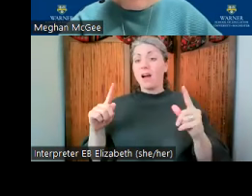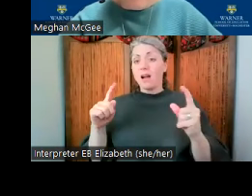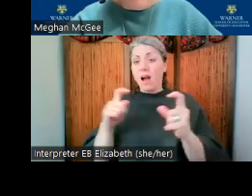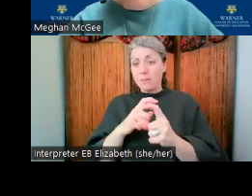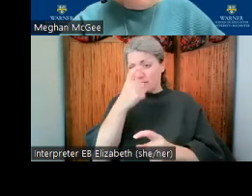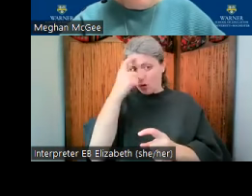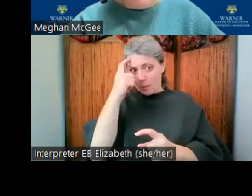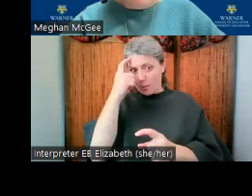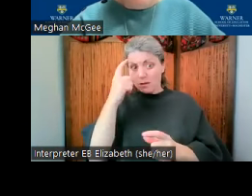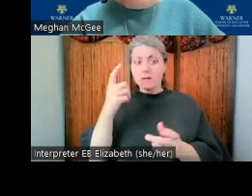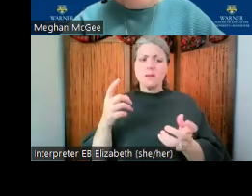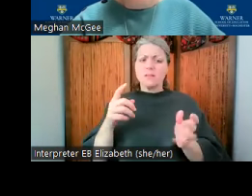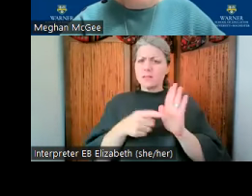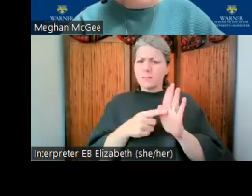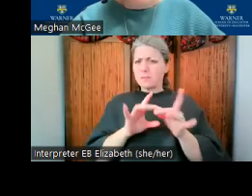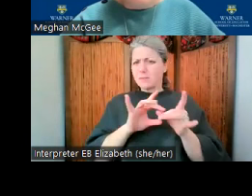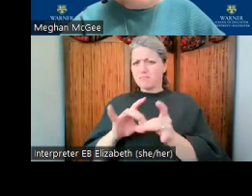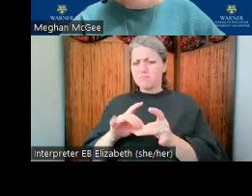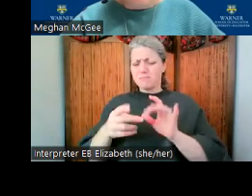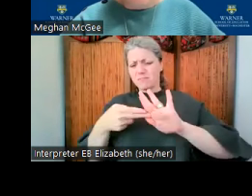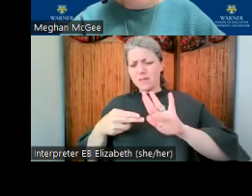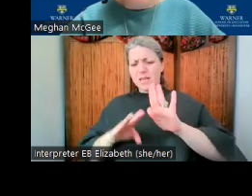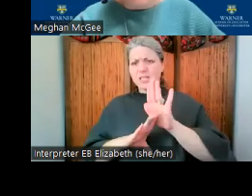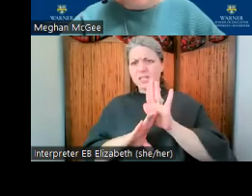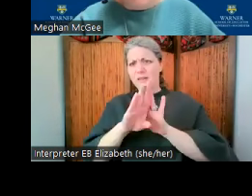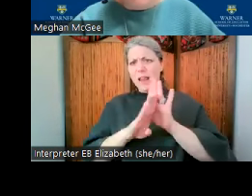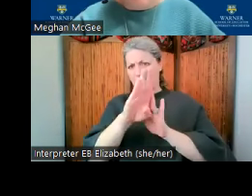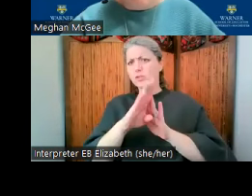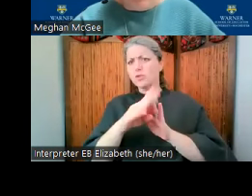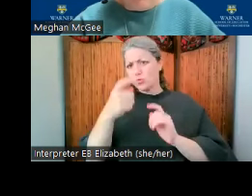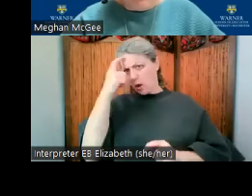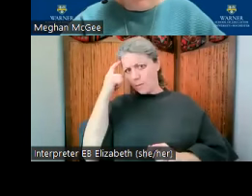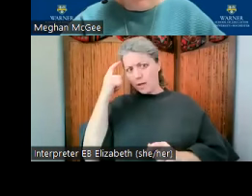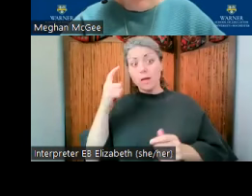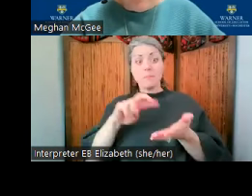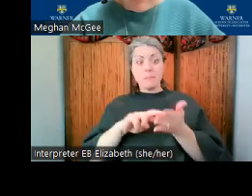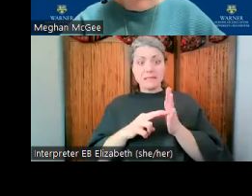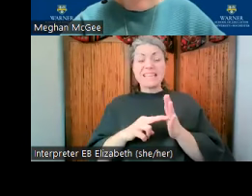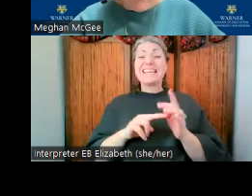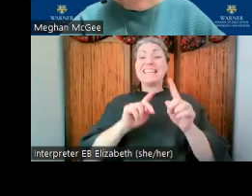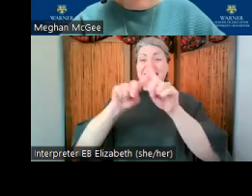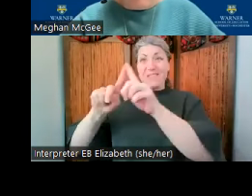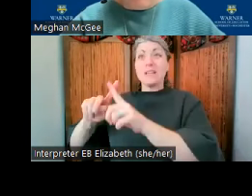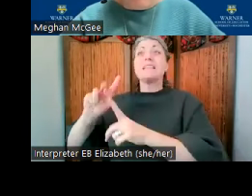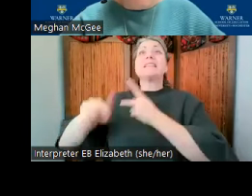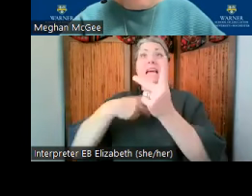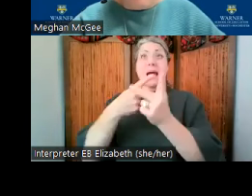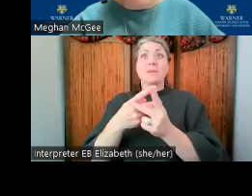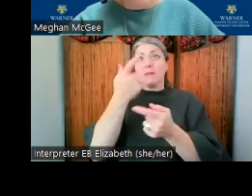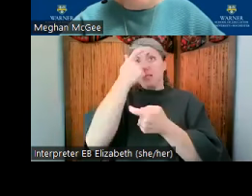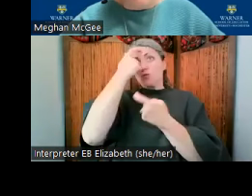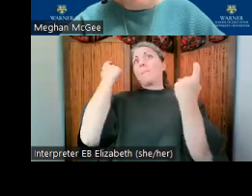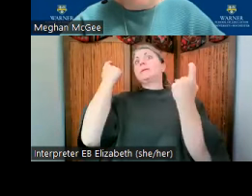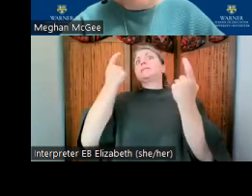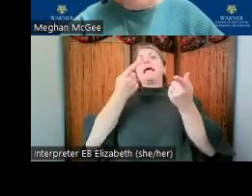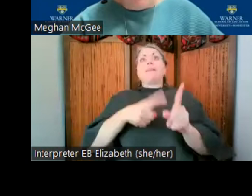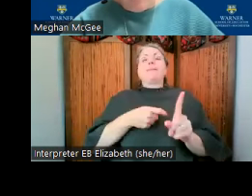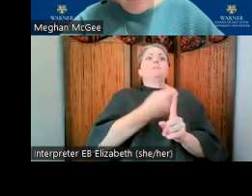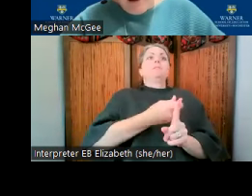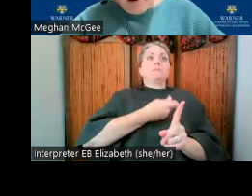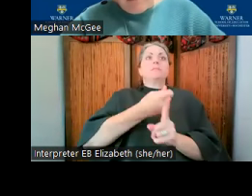trauma, and that results from exposure to varied and multiple traumatic events, often of an